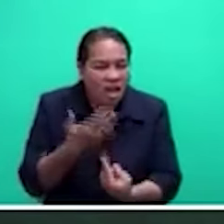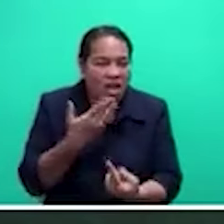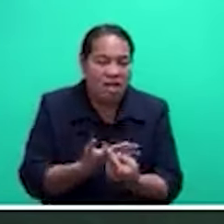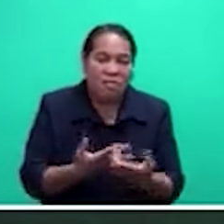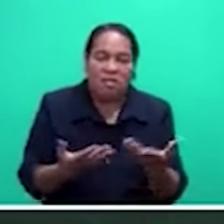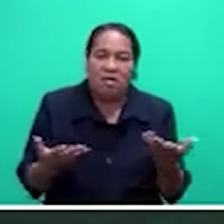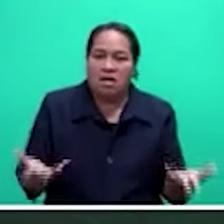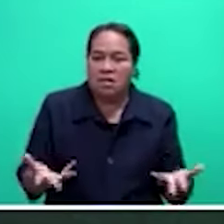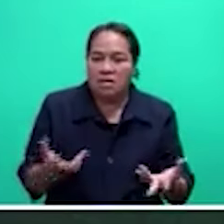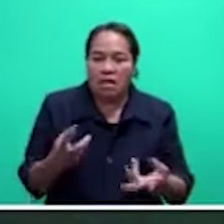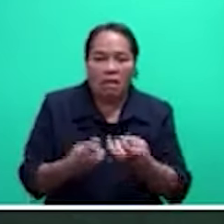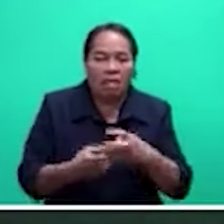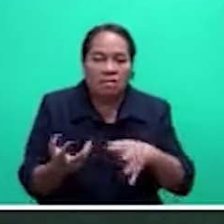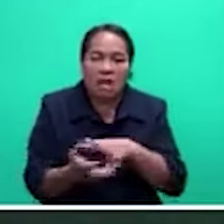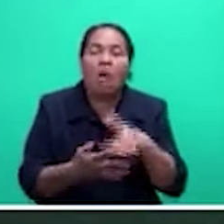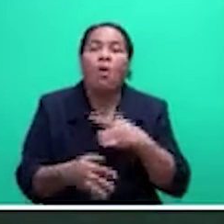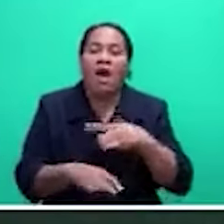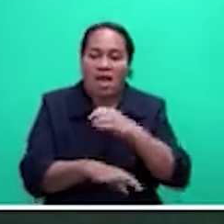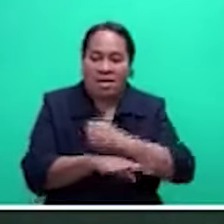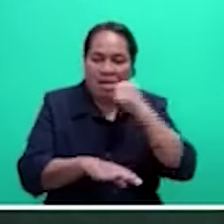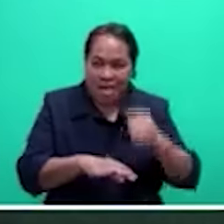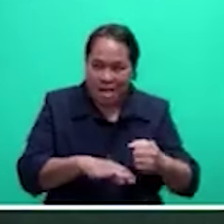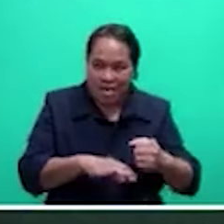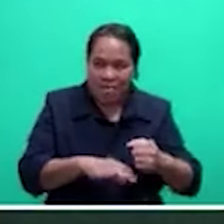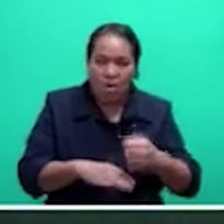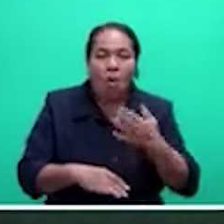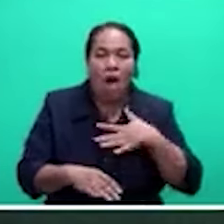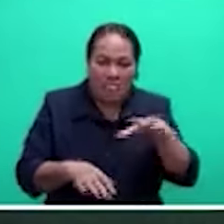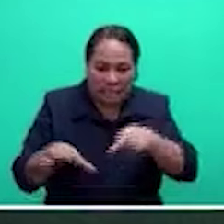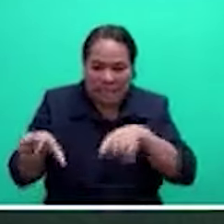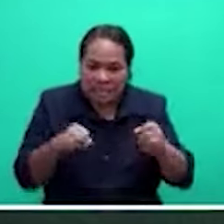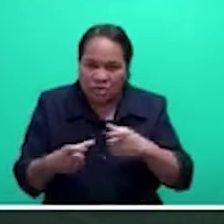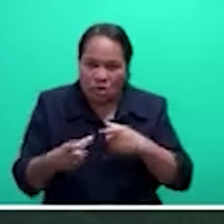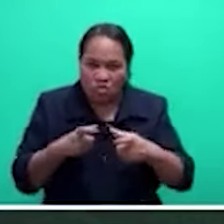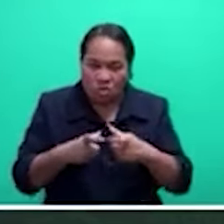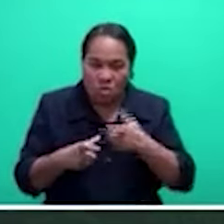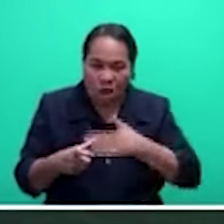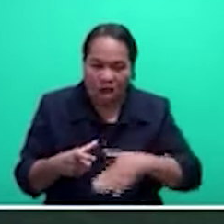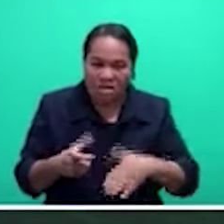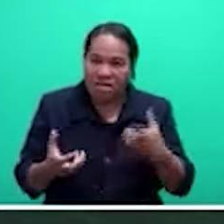indicate the government's attempt to exert control over governance structures.